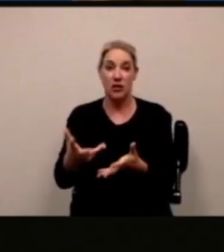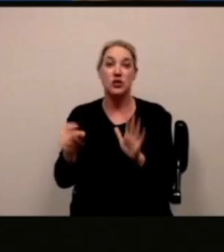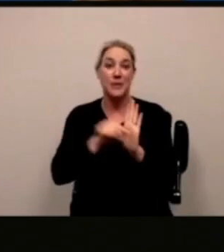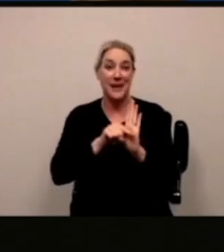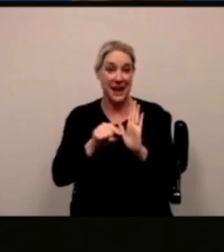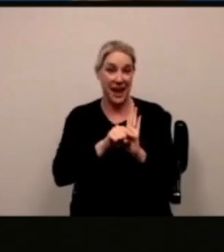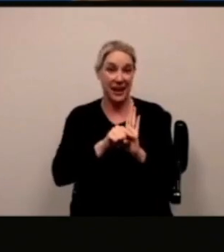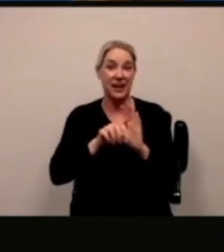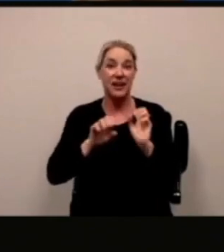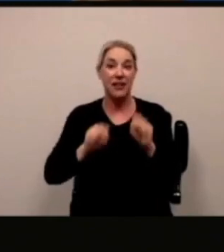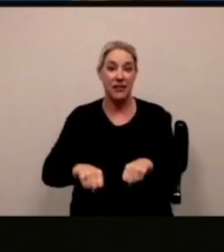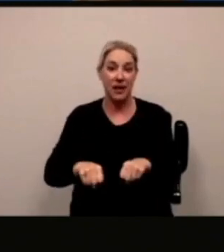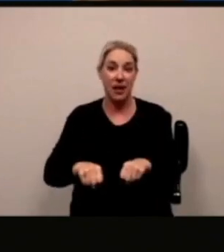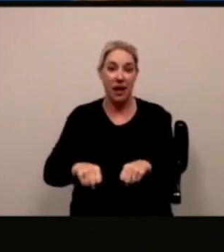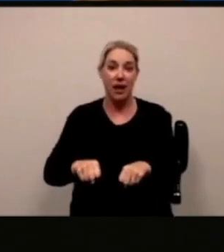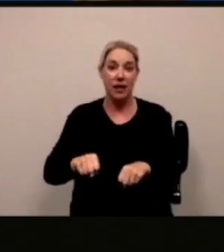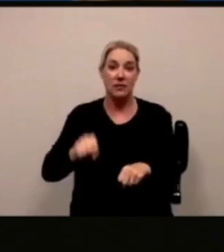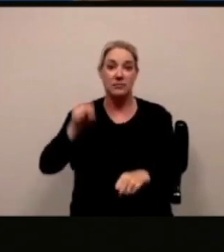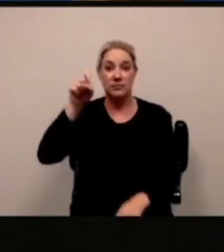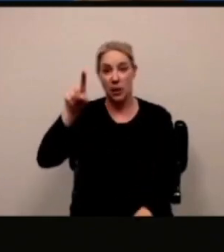fun.